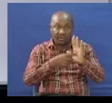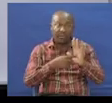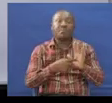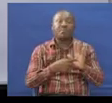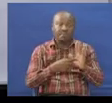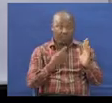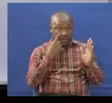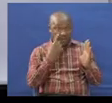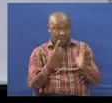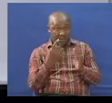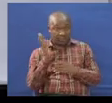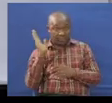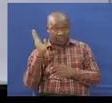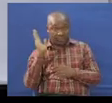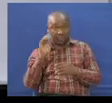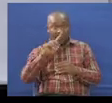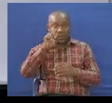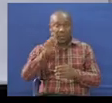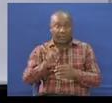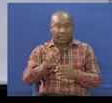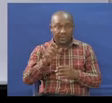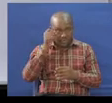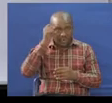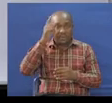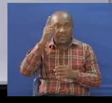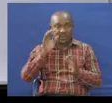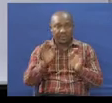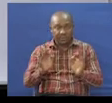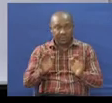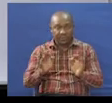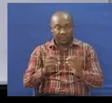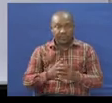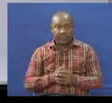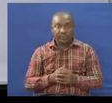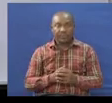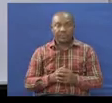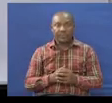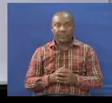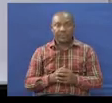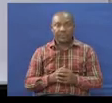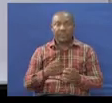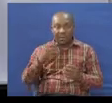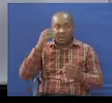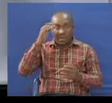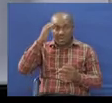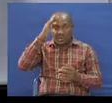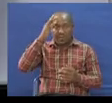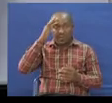this question here, and I think you can attempt them just 1 minute. I'd like to see how do you attempt them. I have the first one